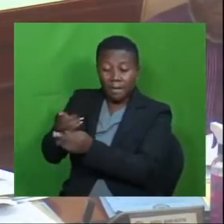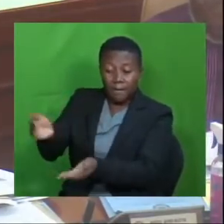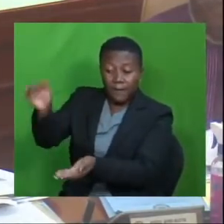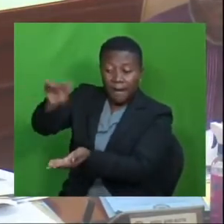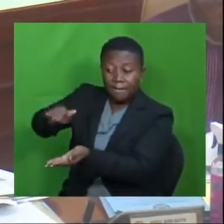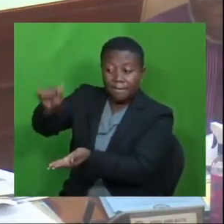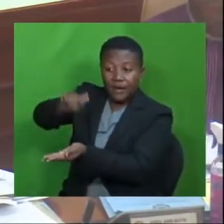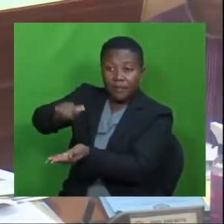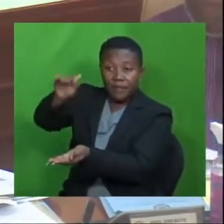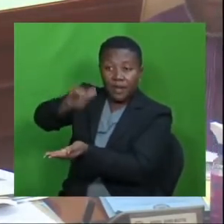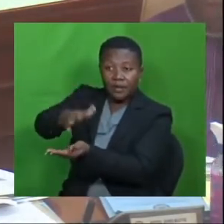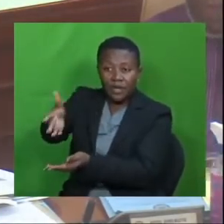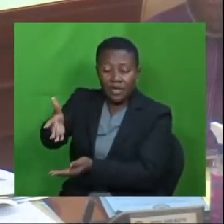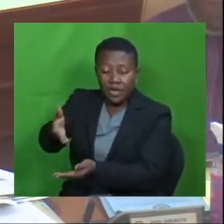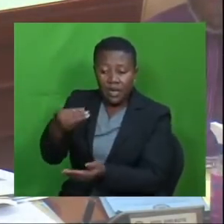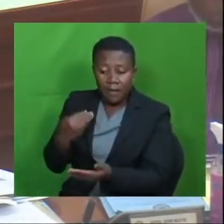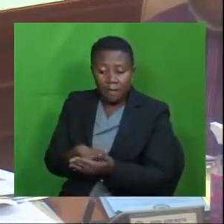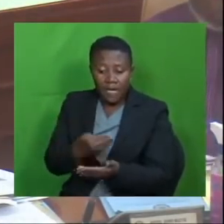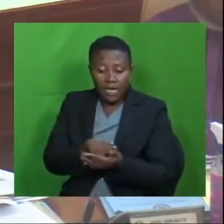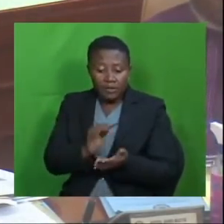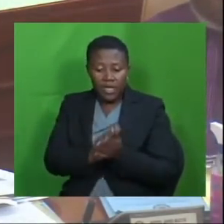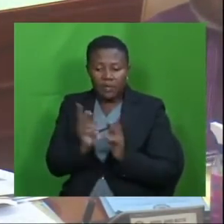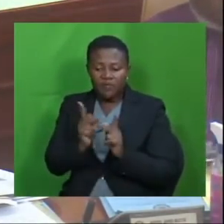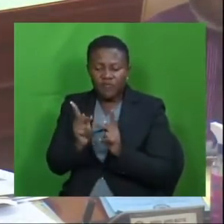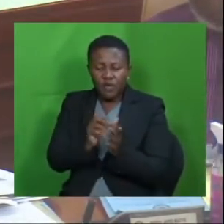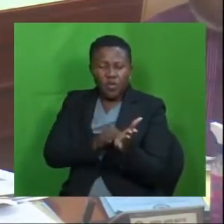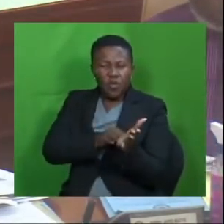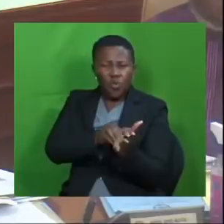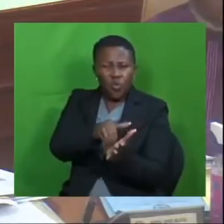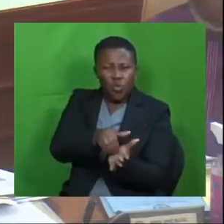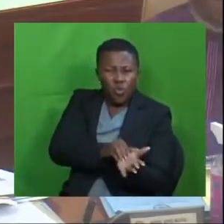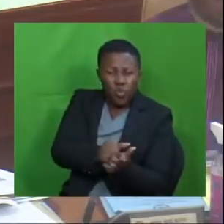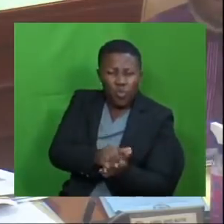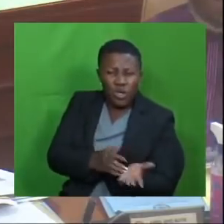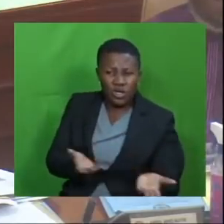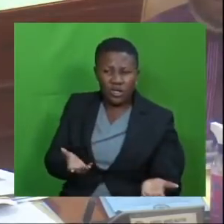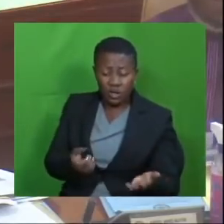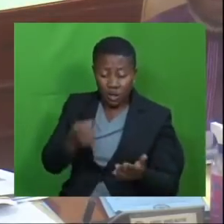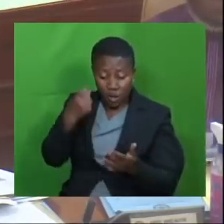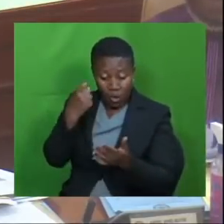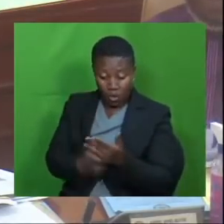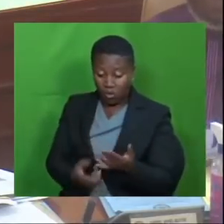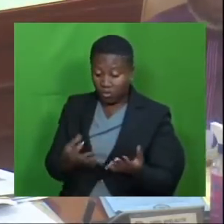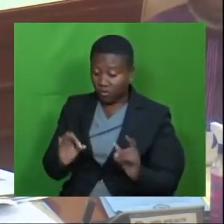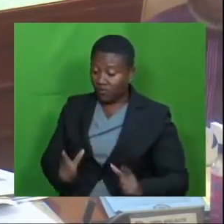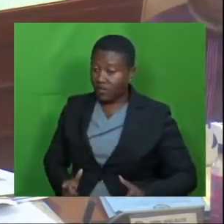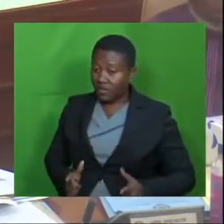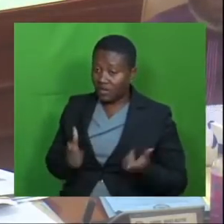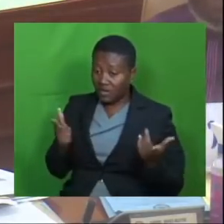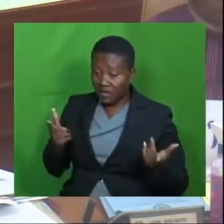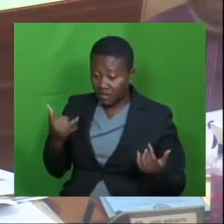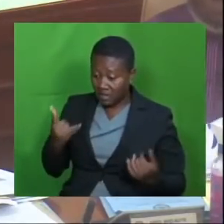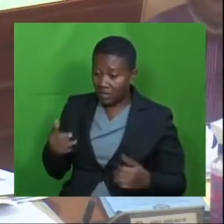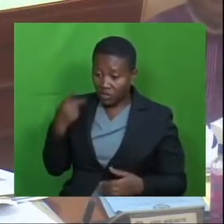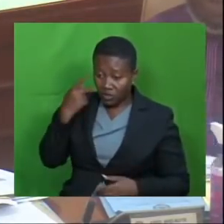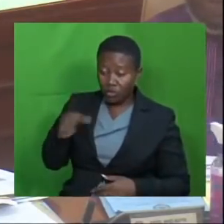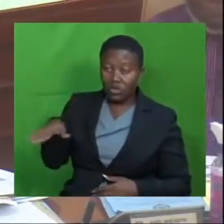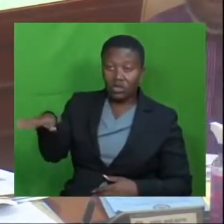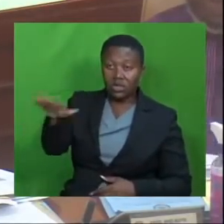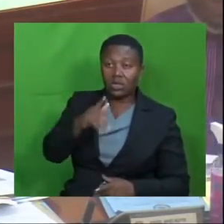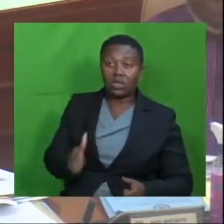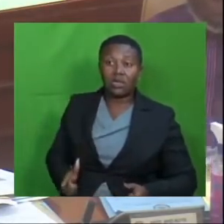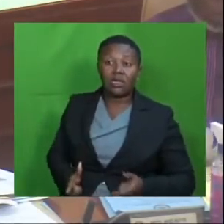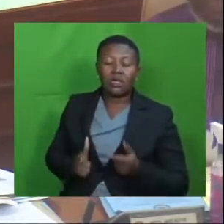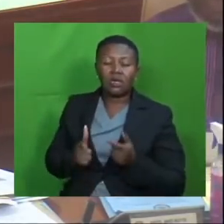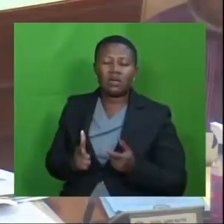the depreciation of the cedi? Mr. Speaker, today, the cost of living is unacceptably and intolerably